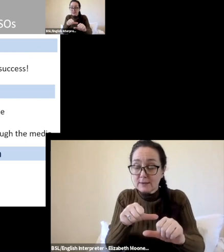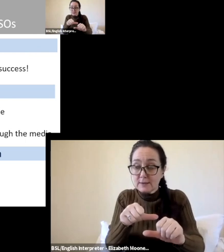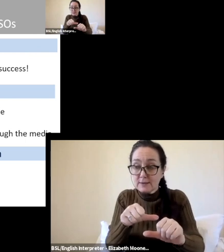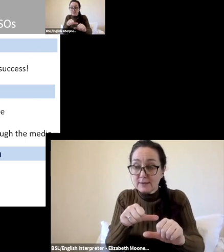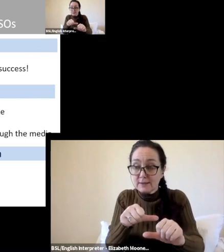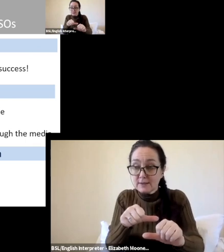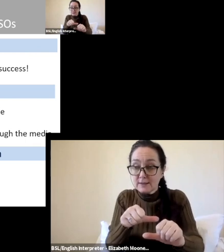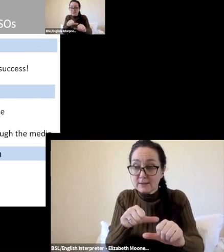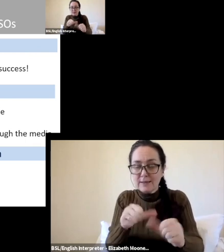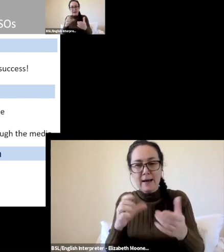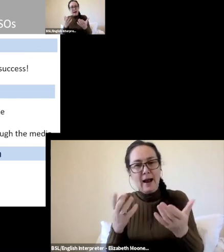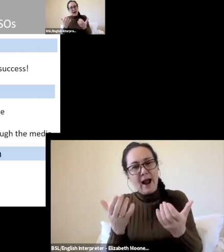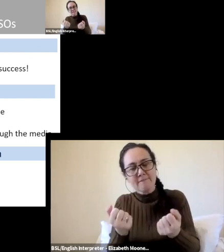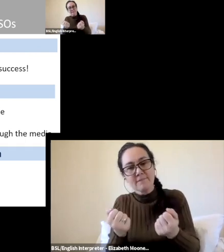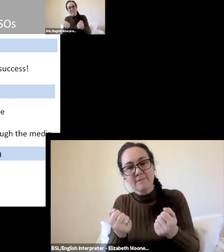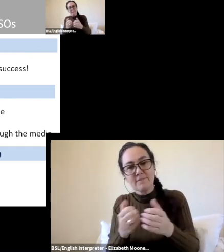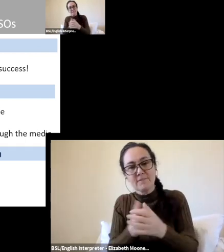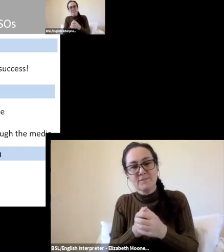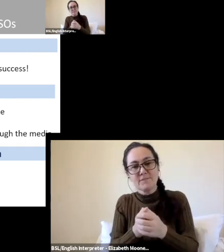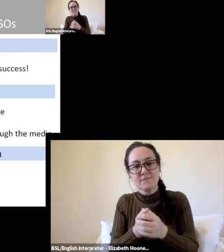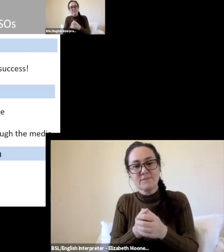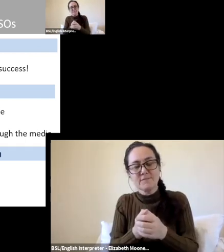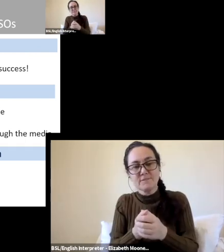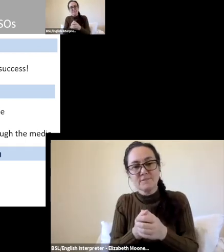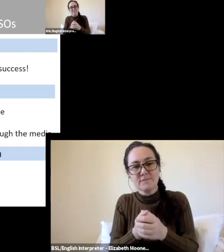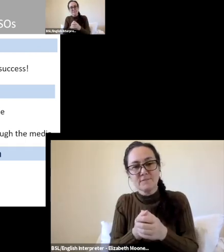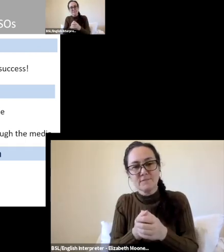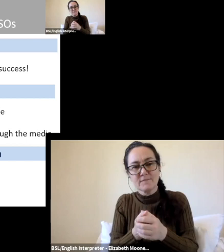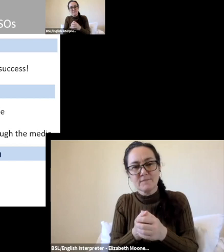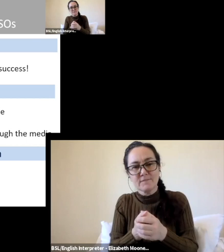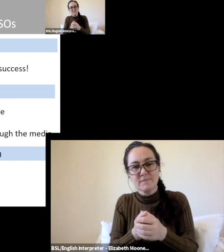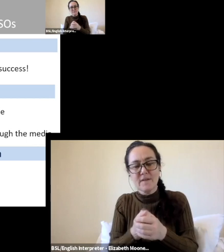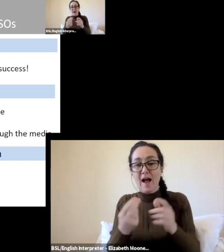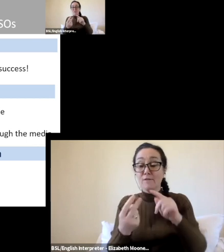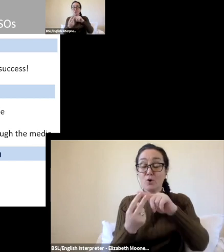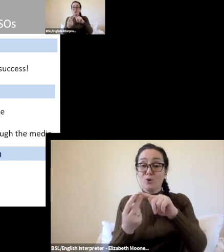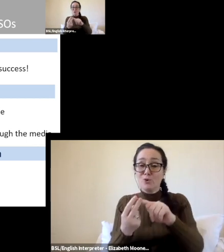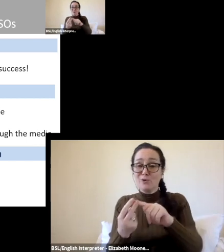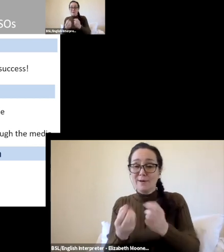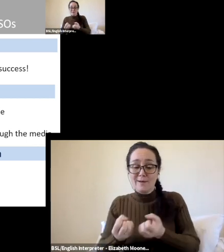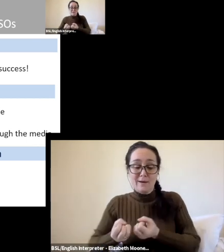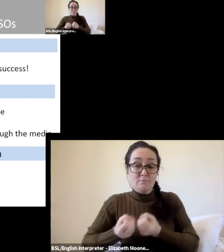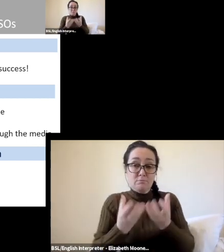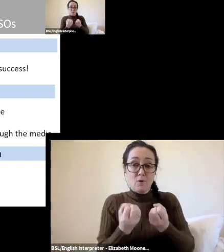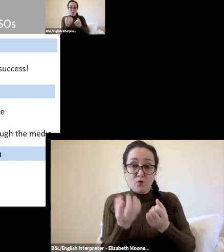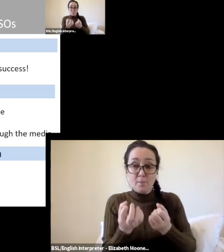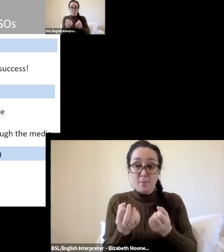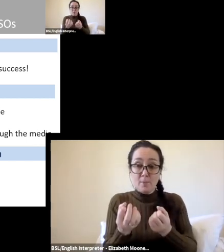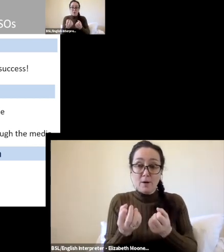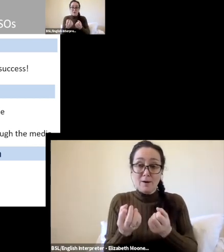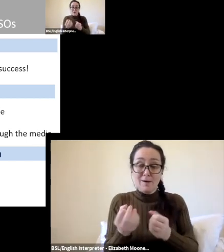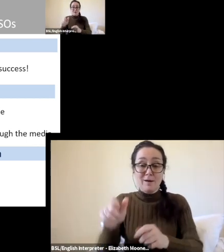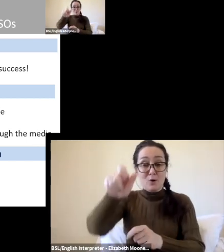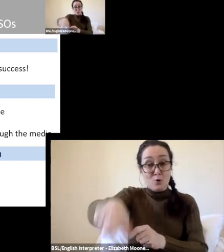gets fed from the civil society and from the national inputs with human rights issues